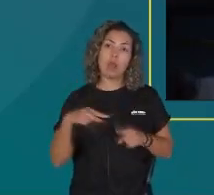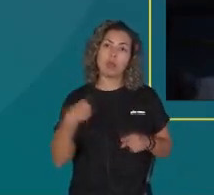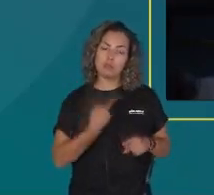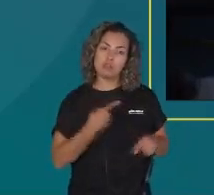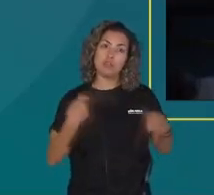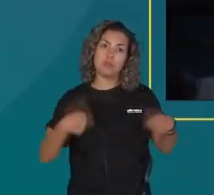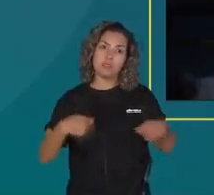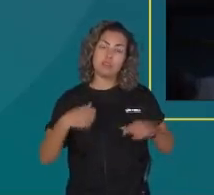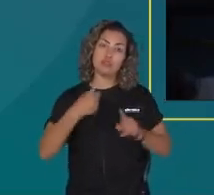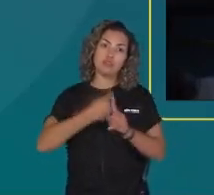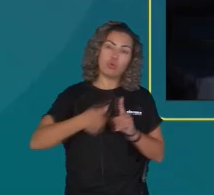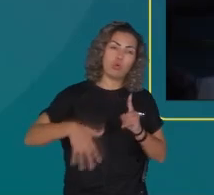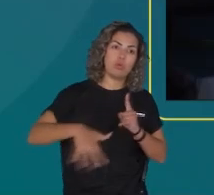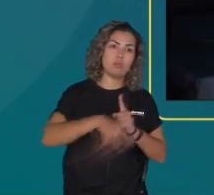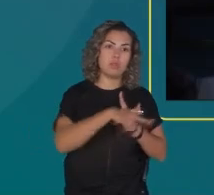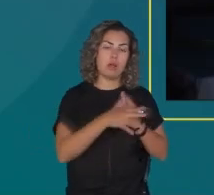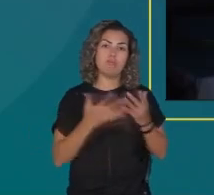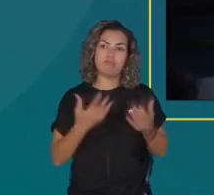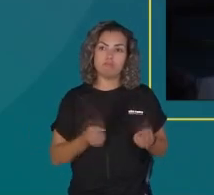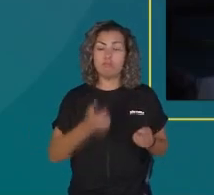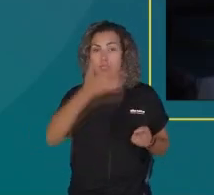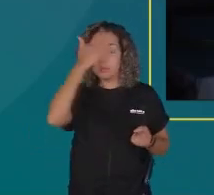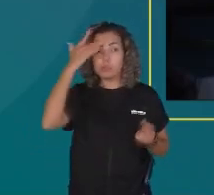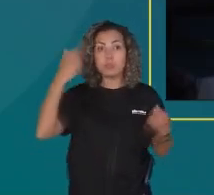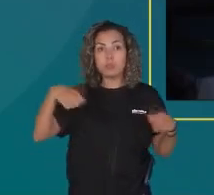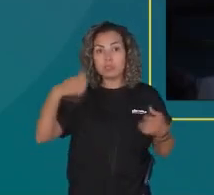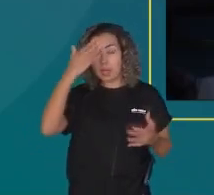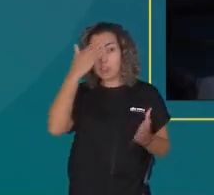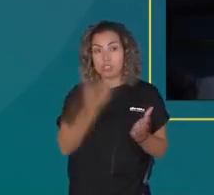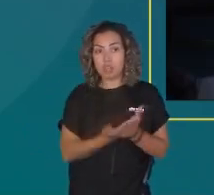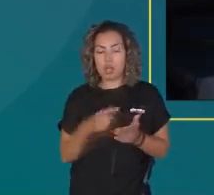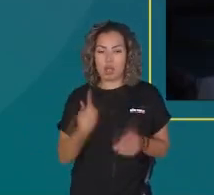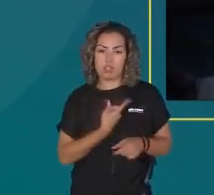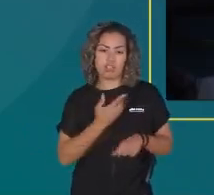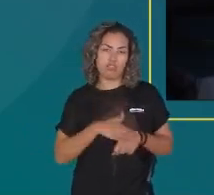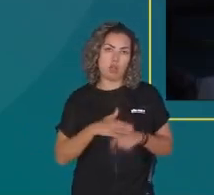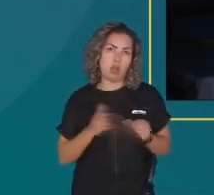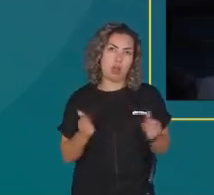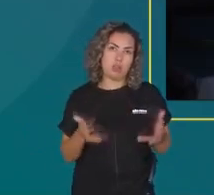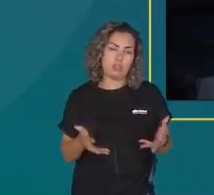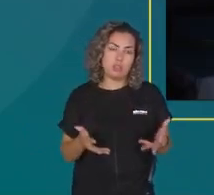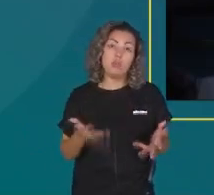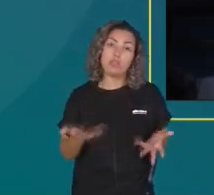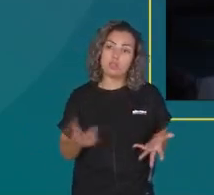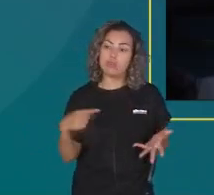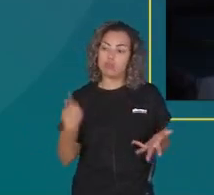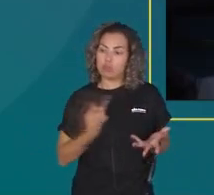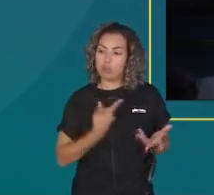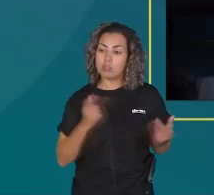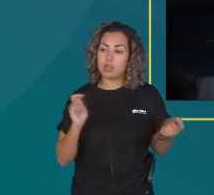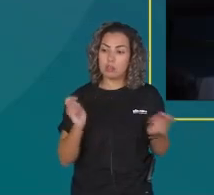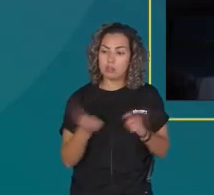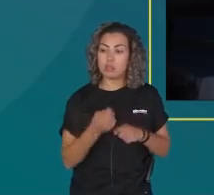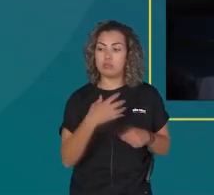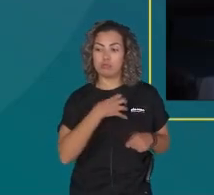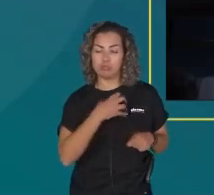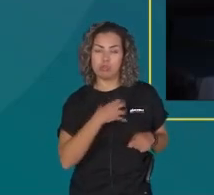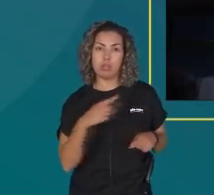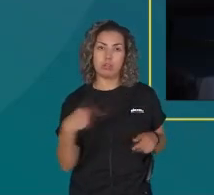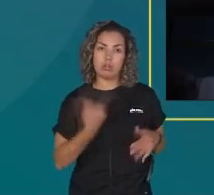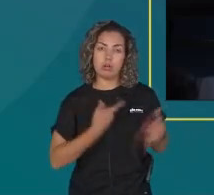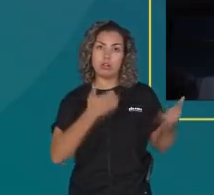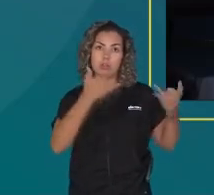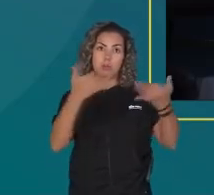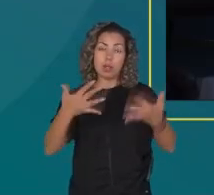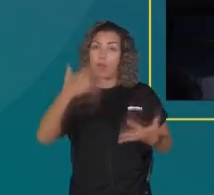to believe that what we do. So I think we all adapt the way we talk about it to make sure that we can connect with the